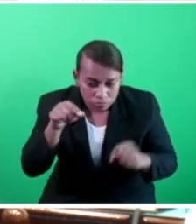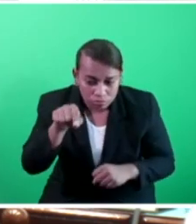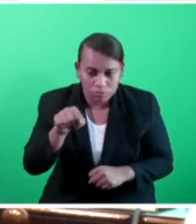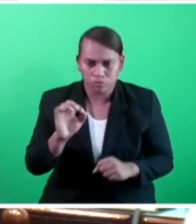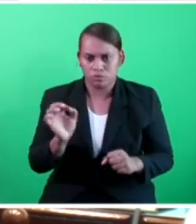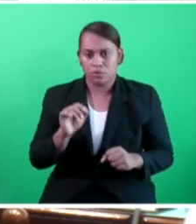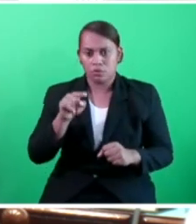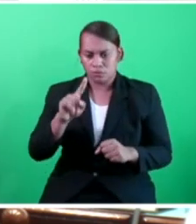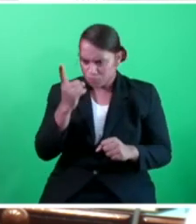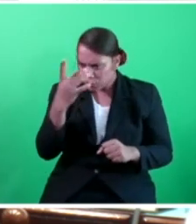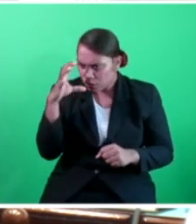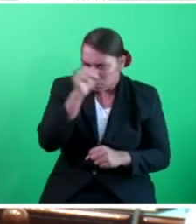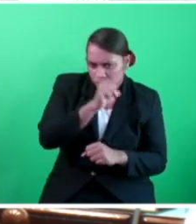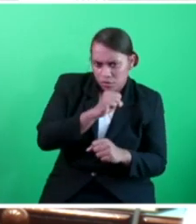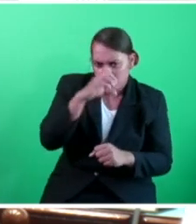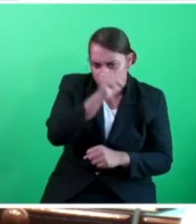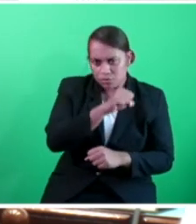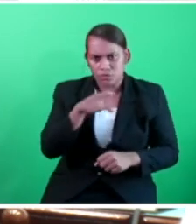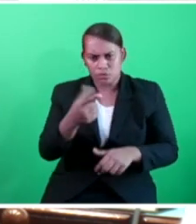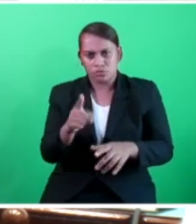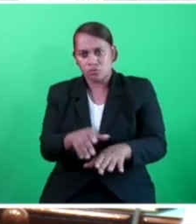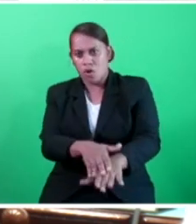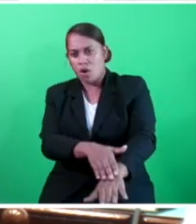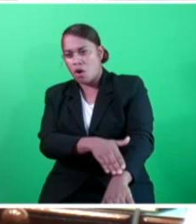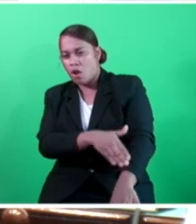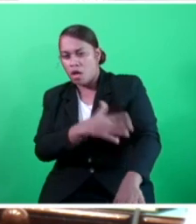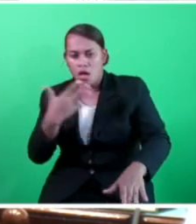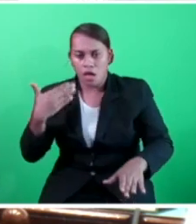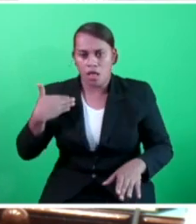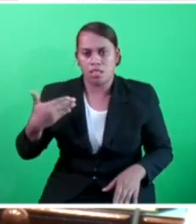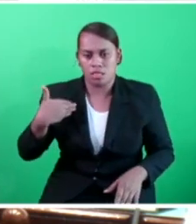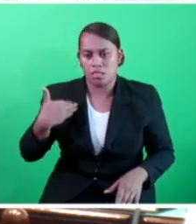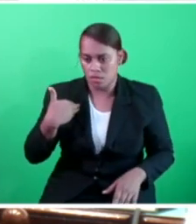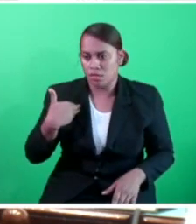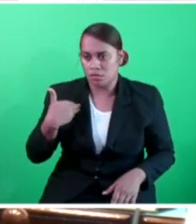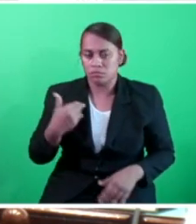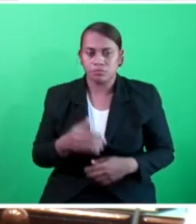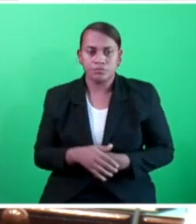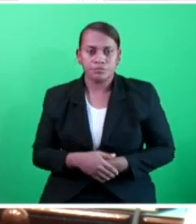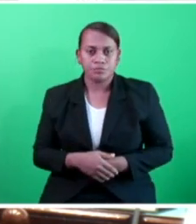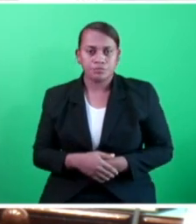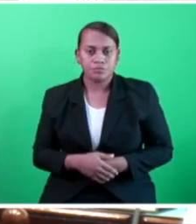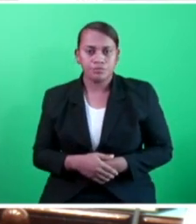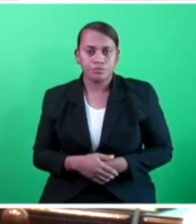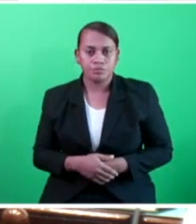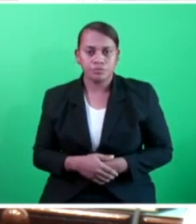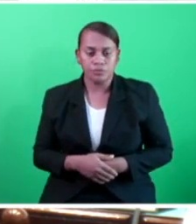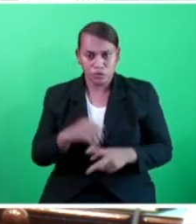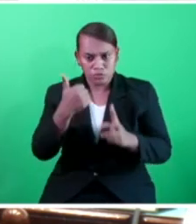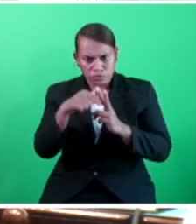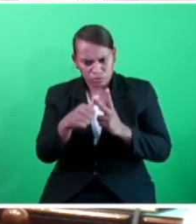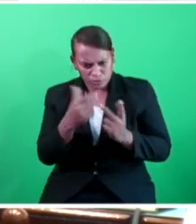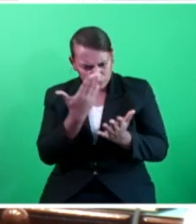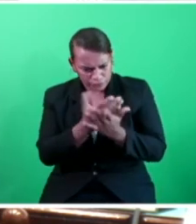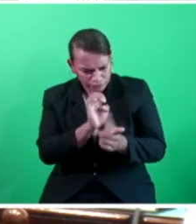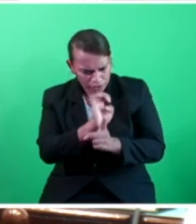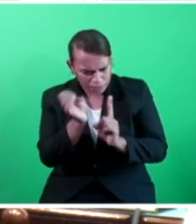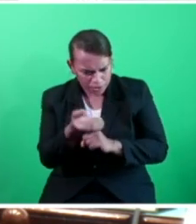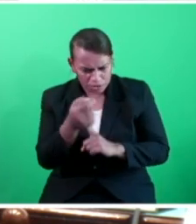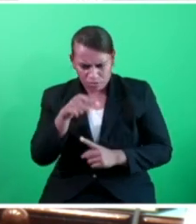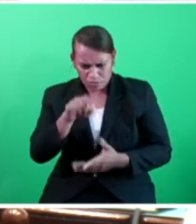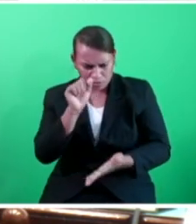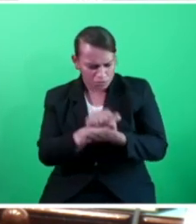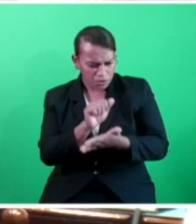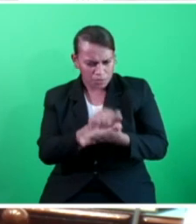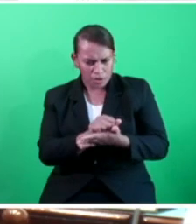the long-term effect on the health. Also, Mr. Speaker, in the environment, because Fiji, like